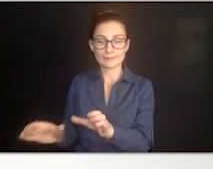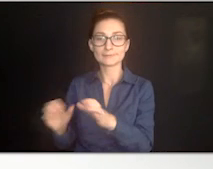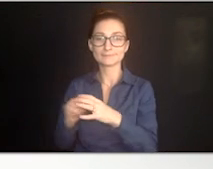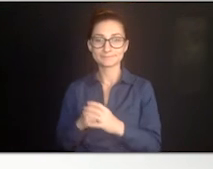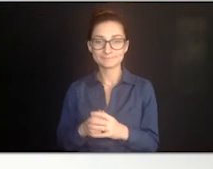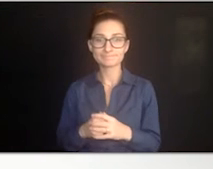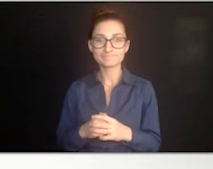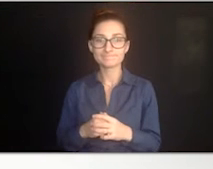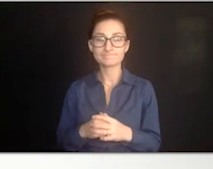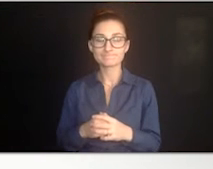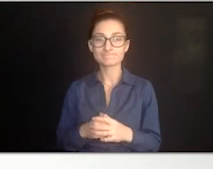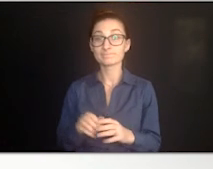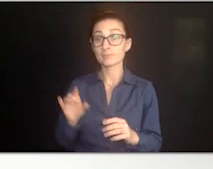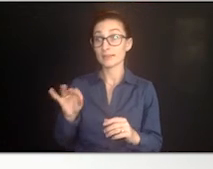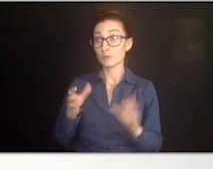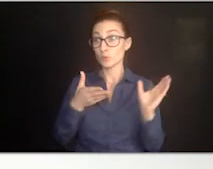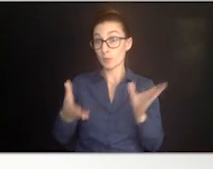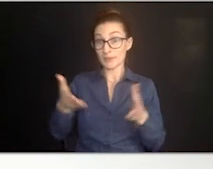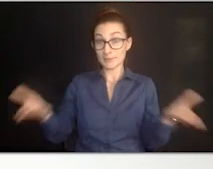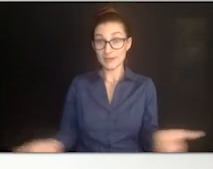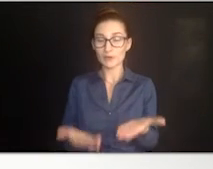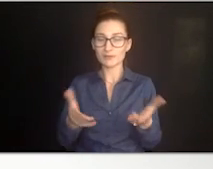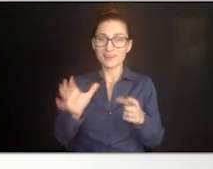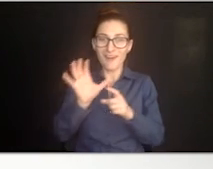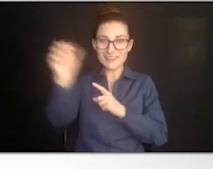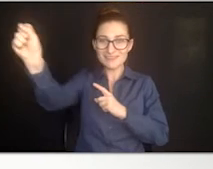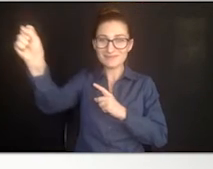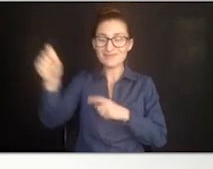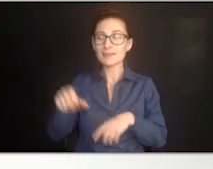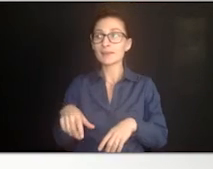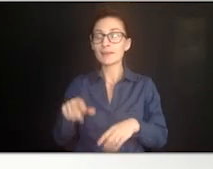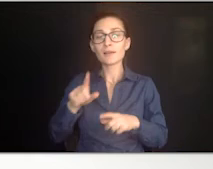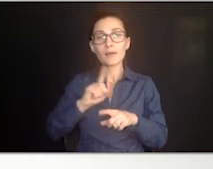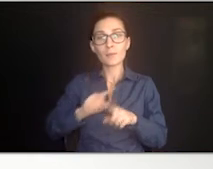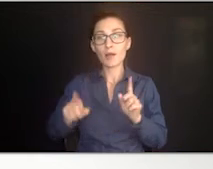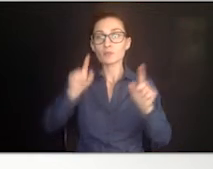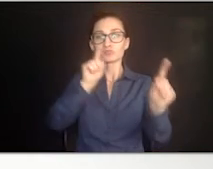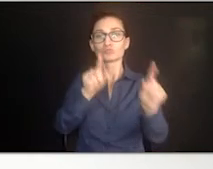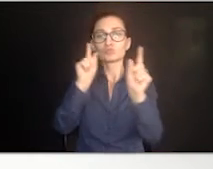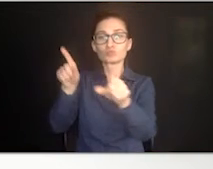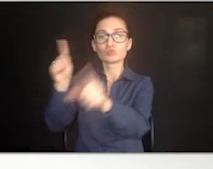here, take them with you. Take them to places. That's how they're going to learn.